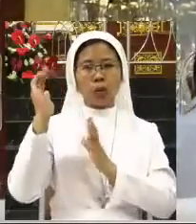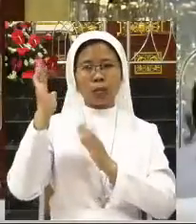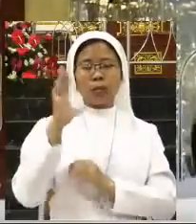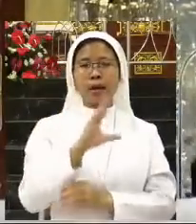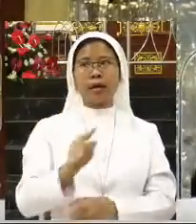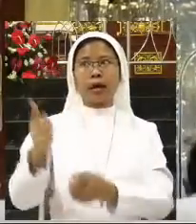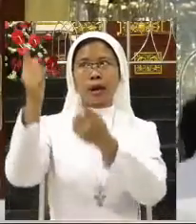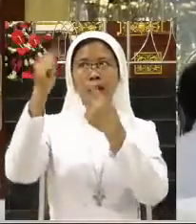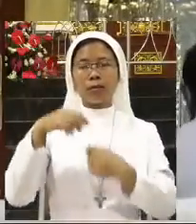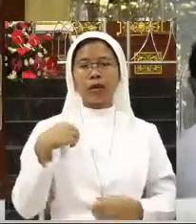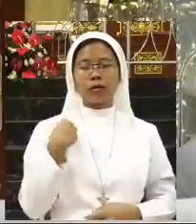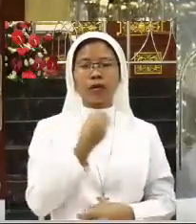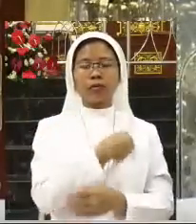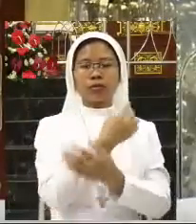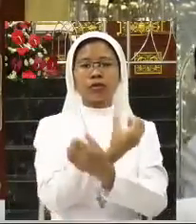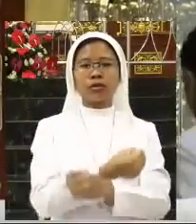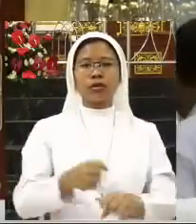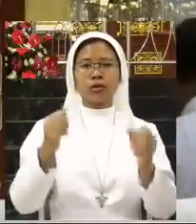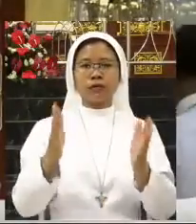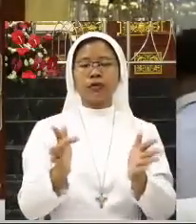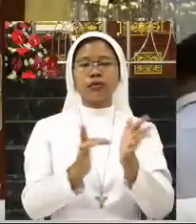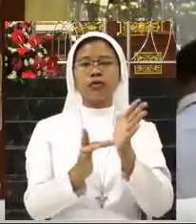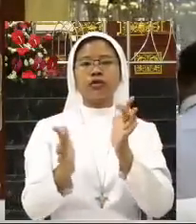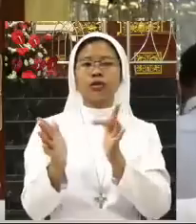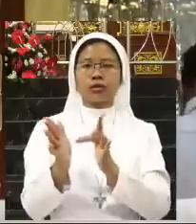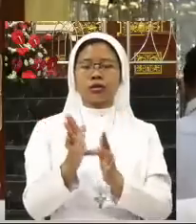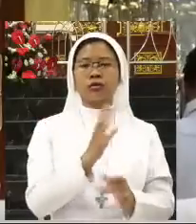coming of our Savior, Jesus Christ.